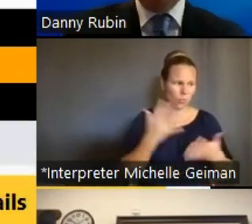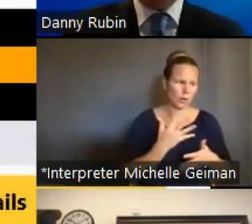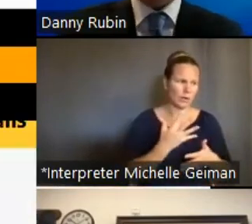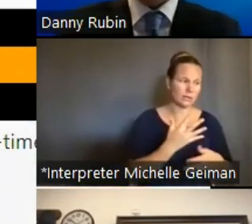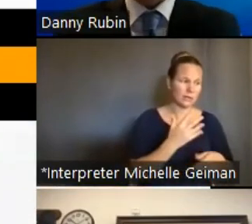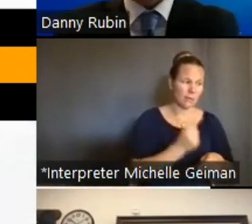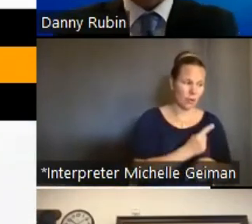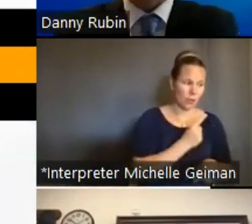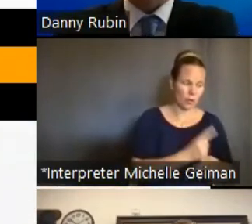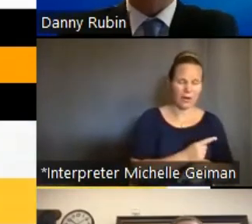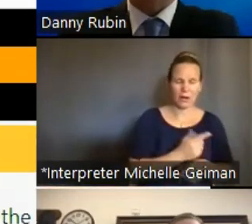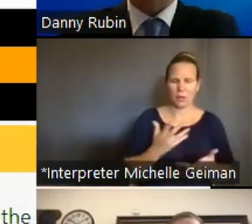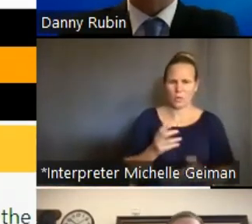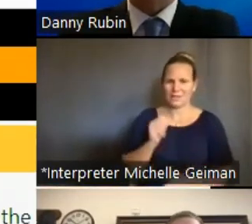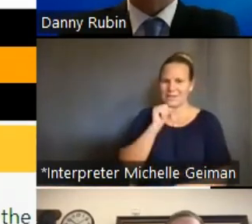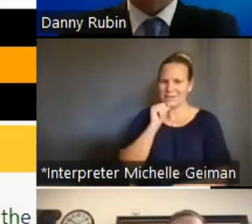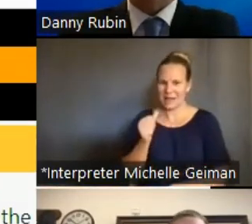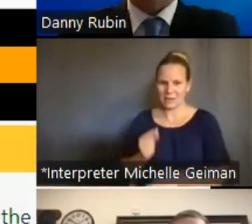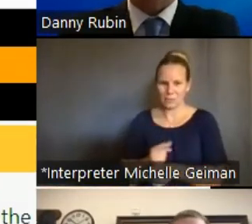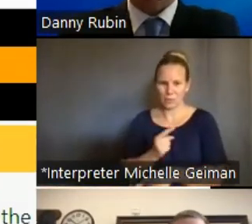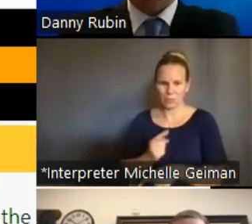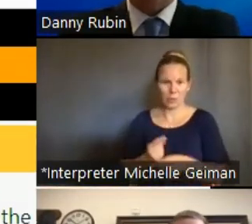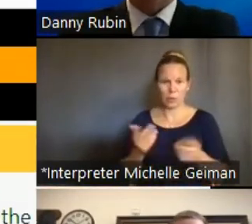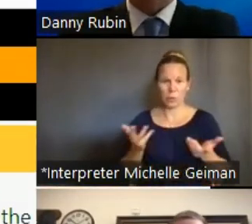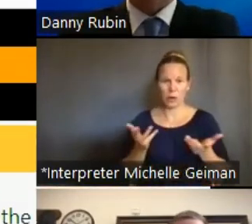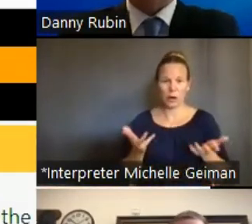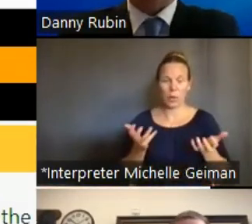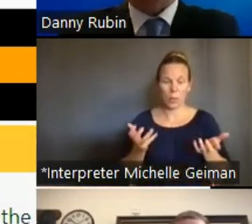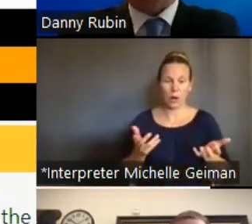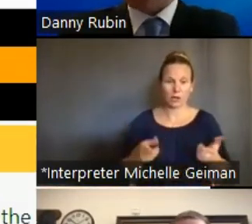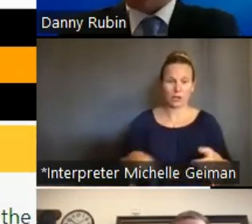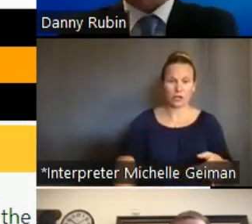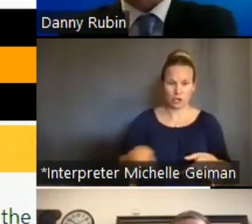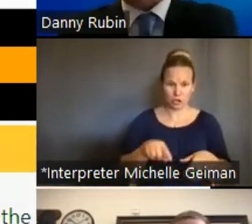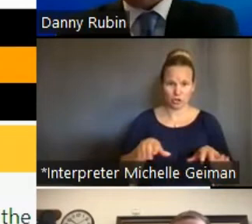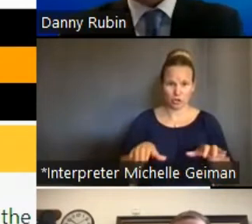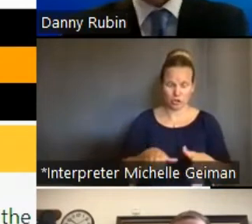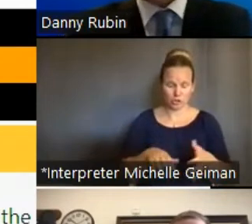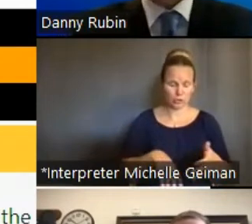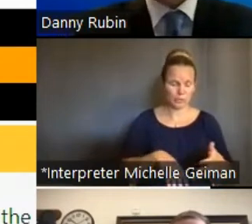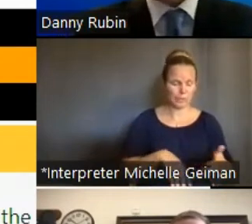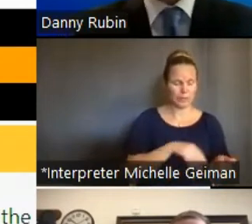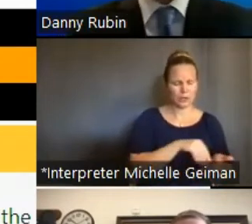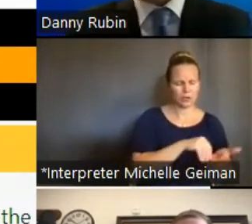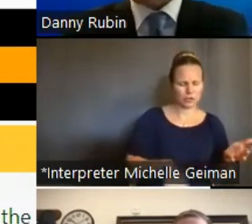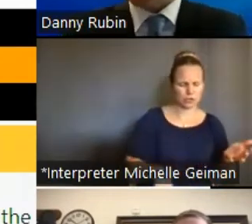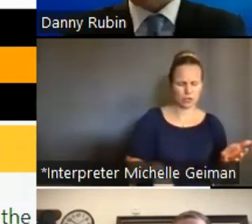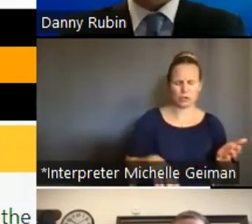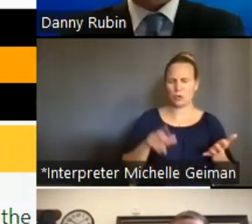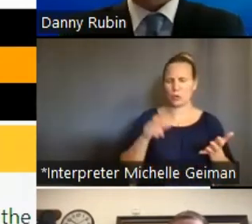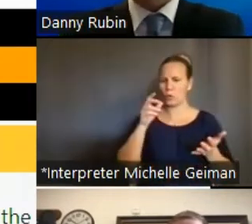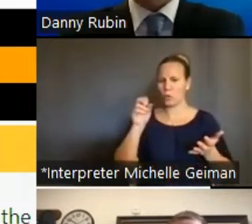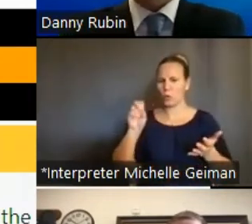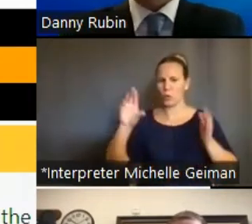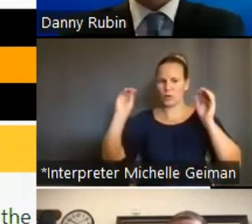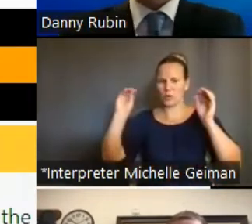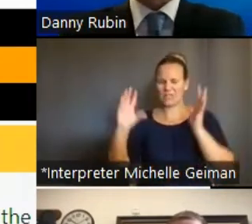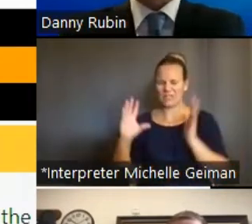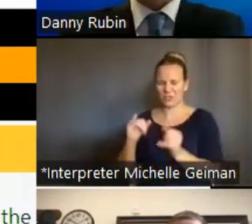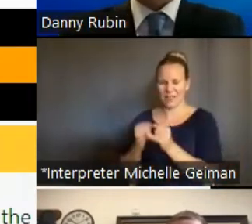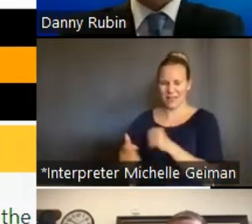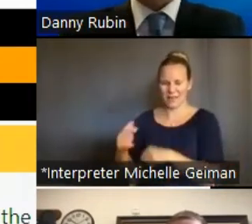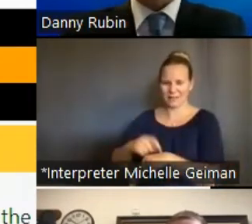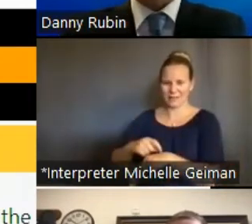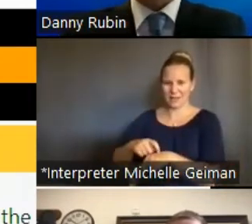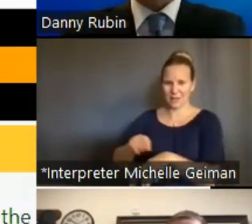And what I'd like for you to do, if I could have the students or the teacher help participate in the chat one last time here,